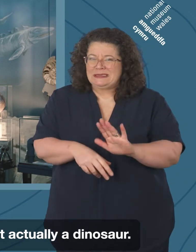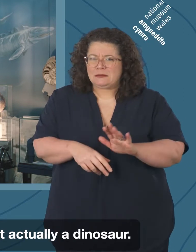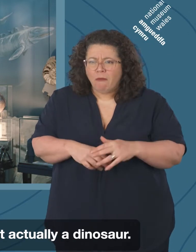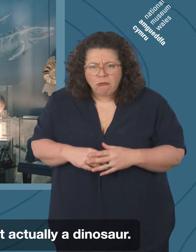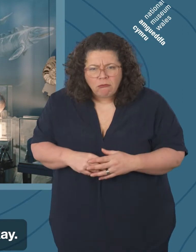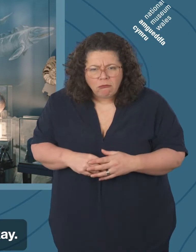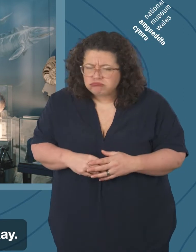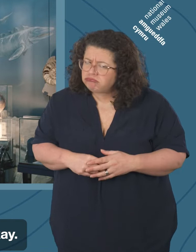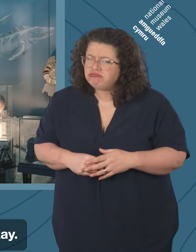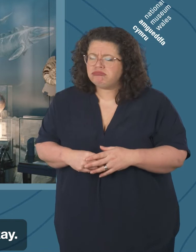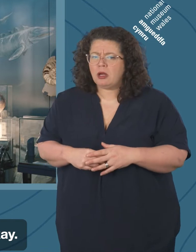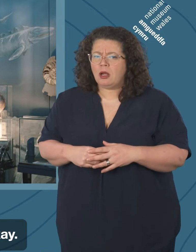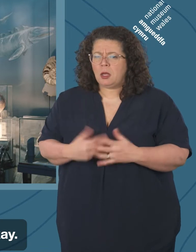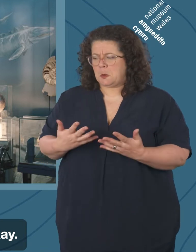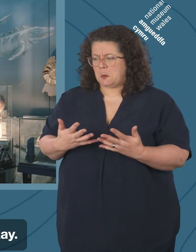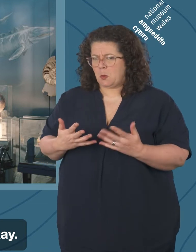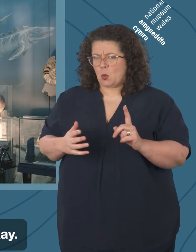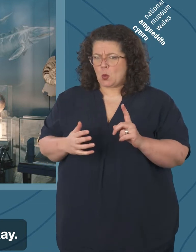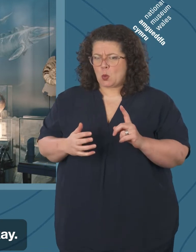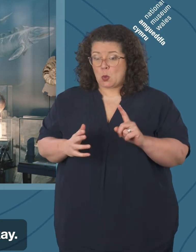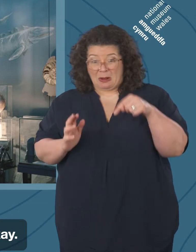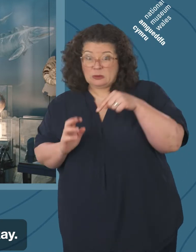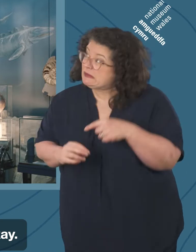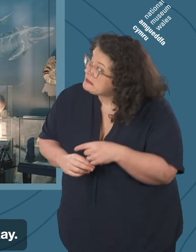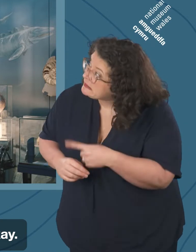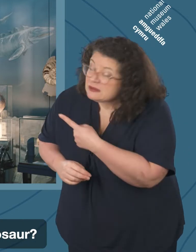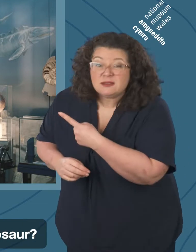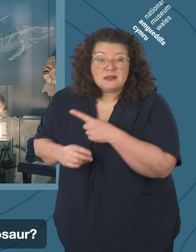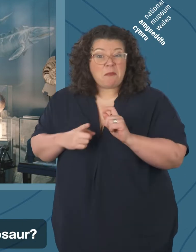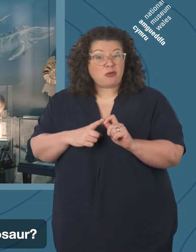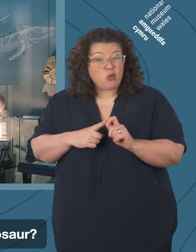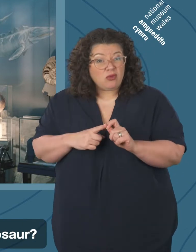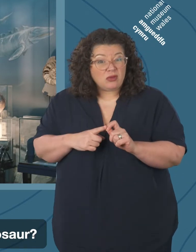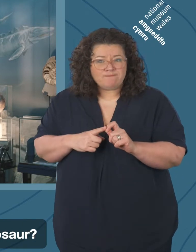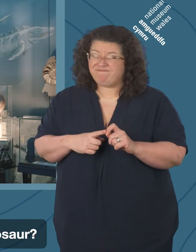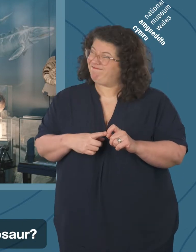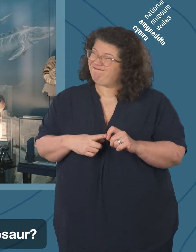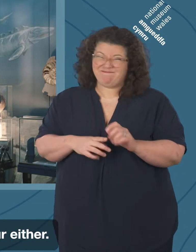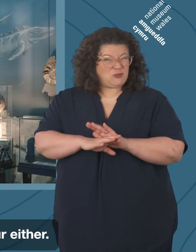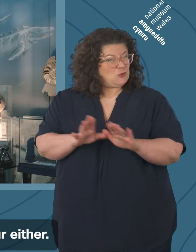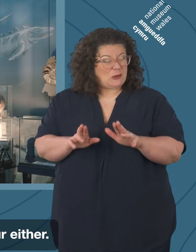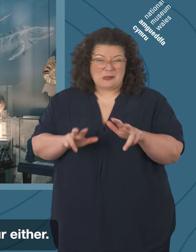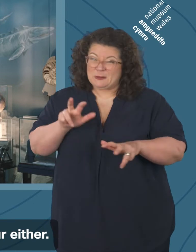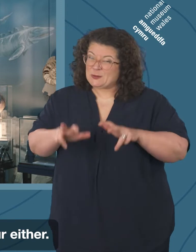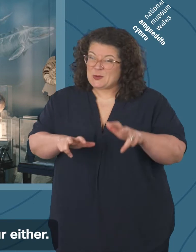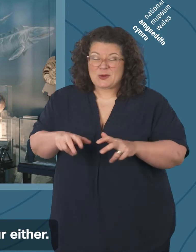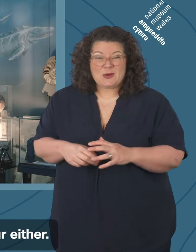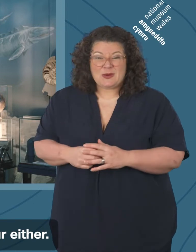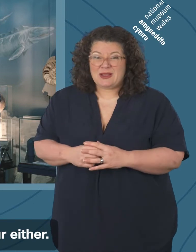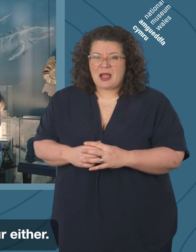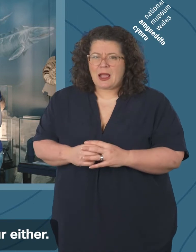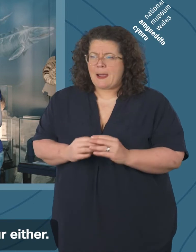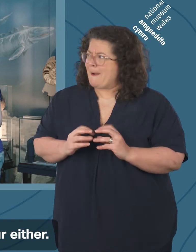dinosaur. Isn't it? No. Oh, okay. What about the plesiosaur? No, that's not a dinosaur